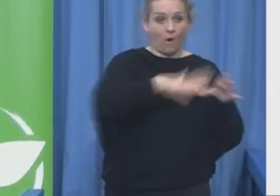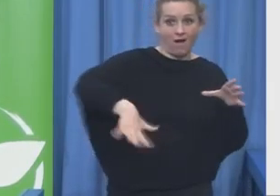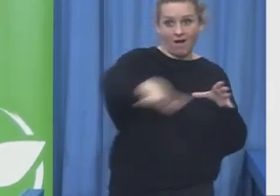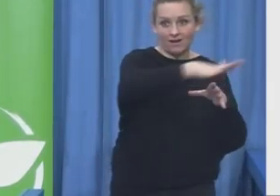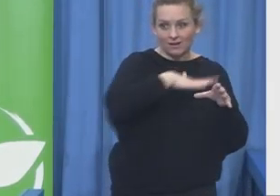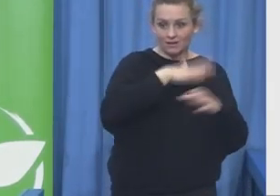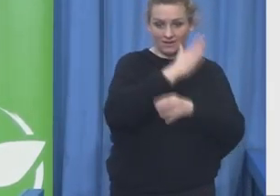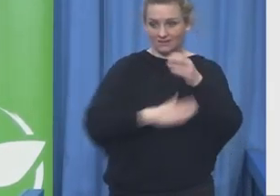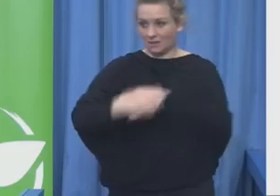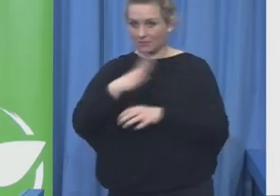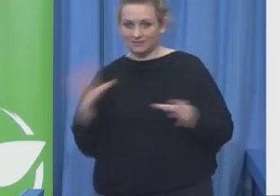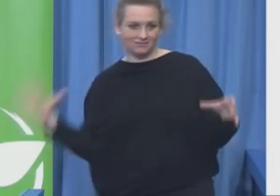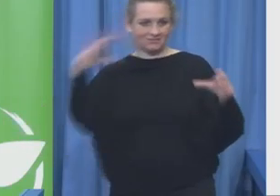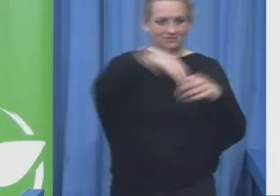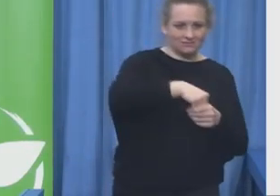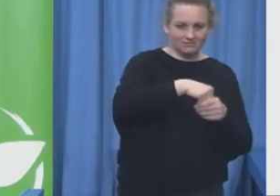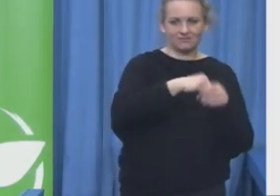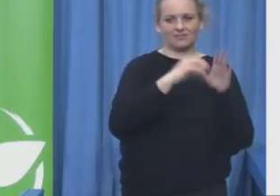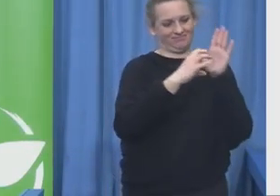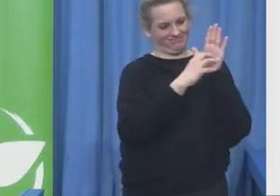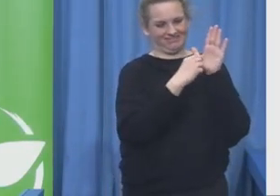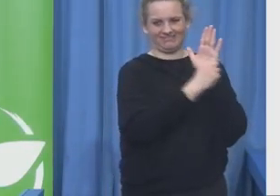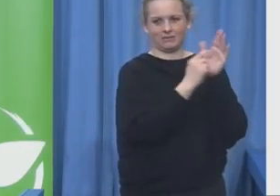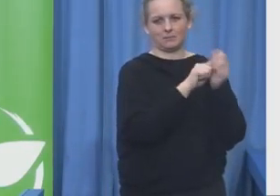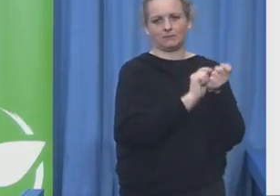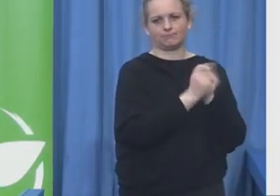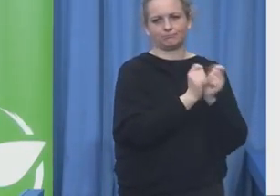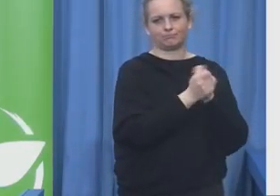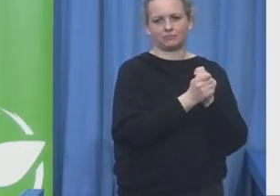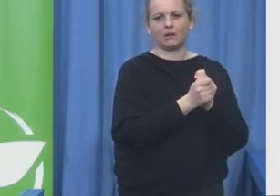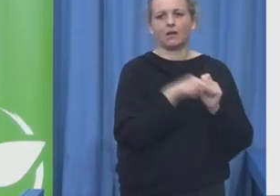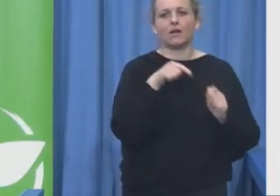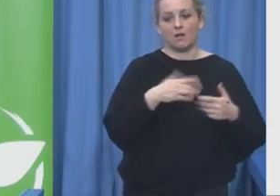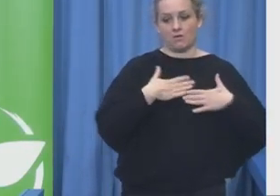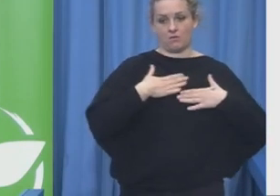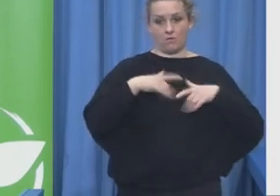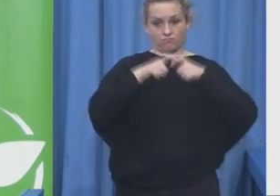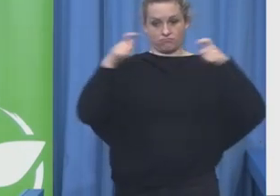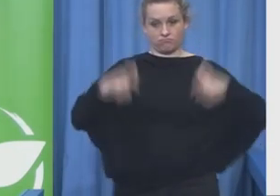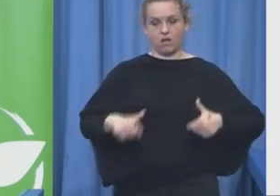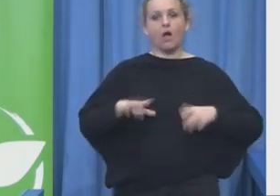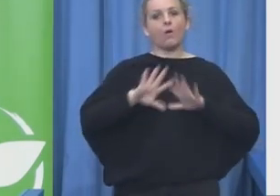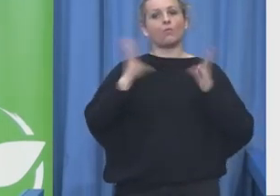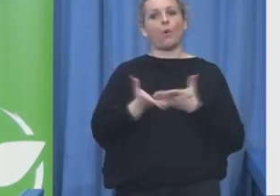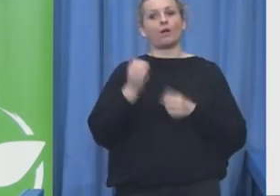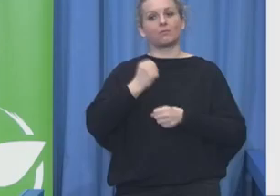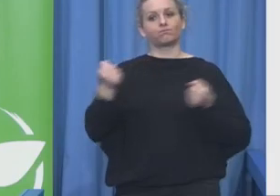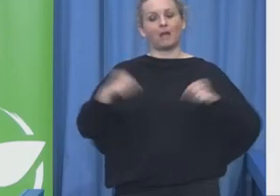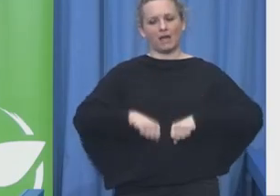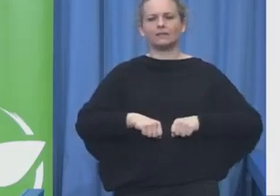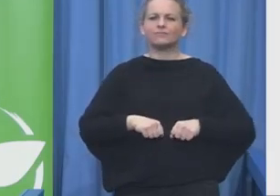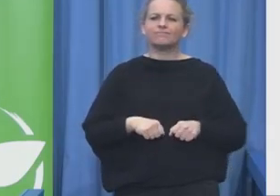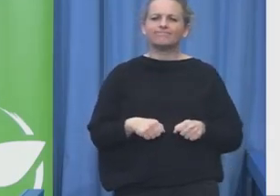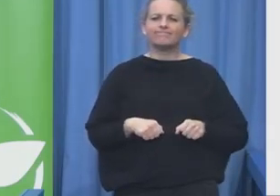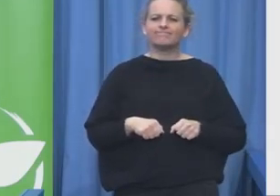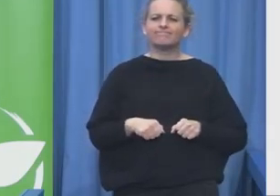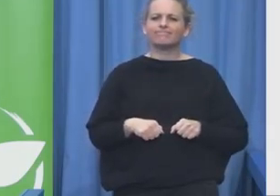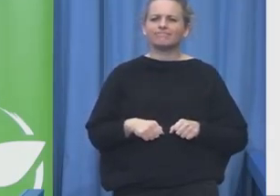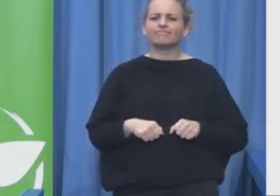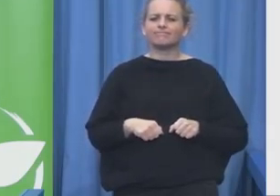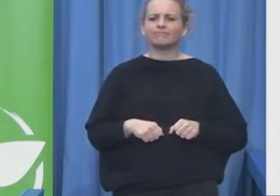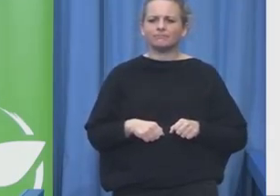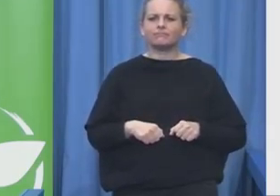think where I'm sitting at the bank, the important piece is really about continuing to generate good practices, and